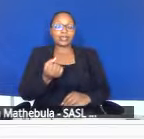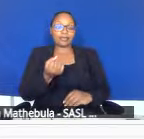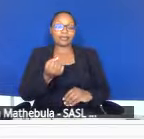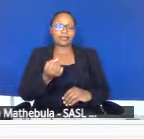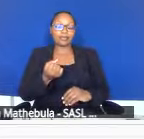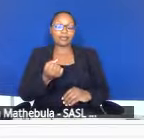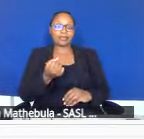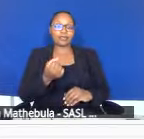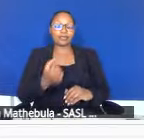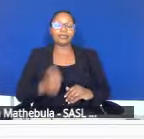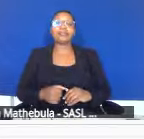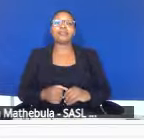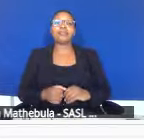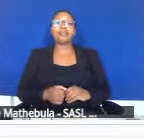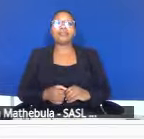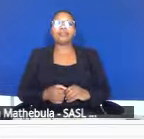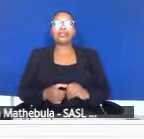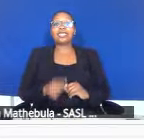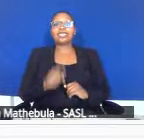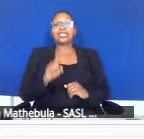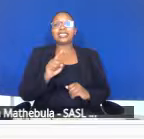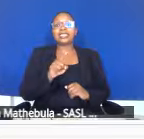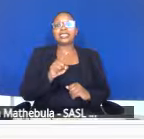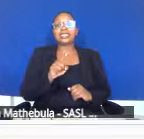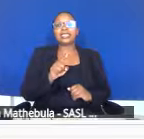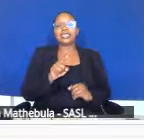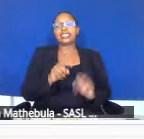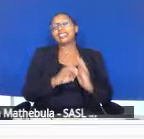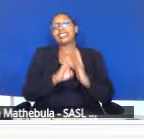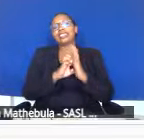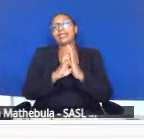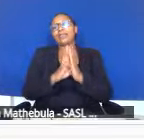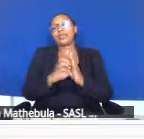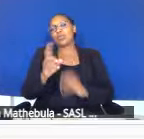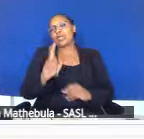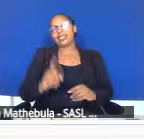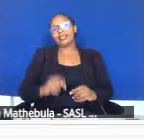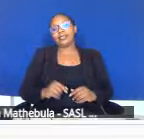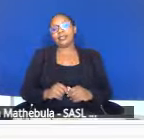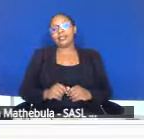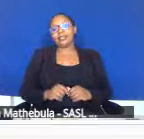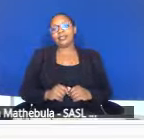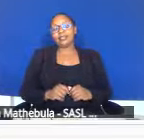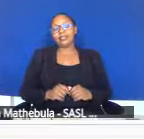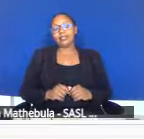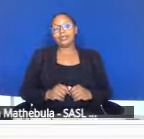That is now, for example, where